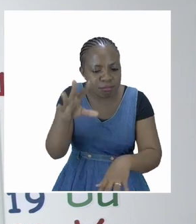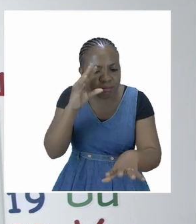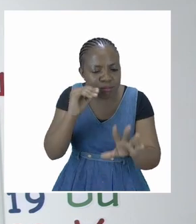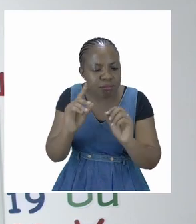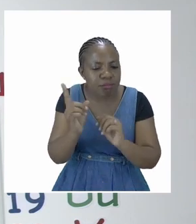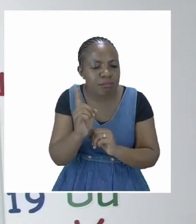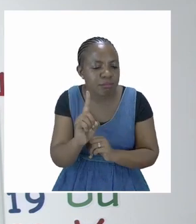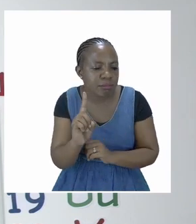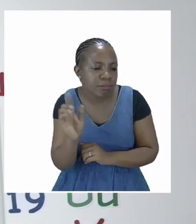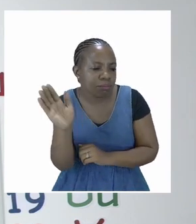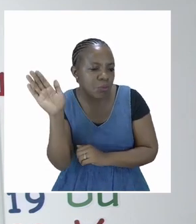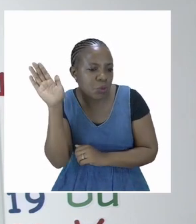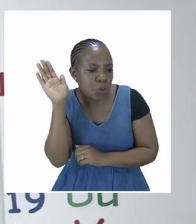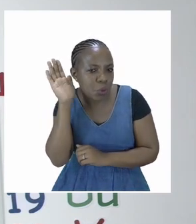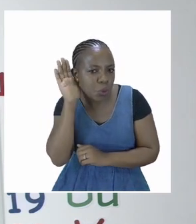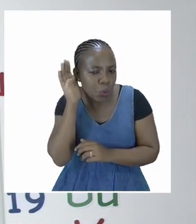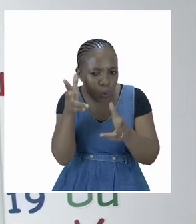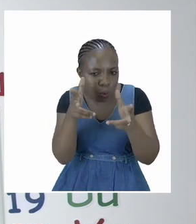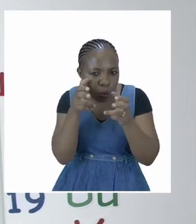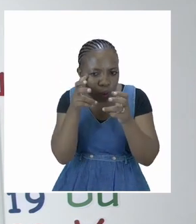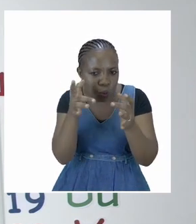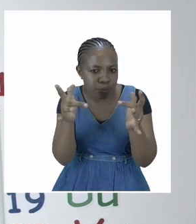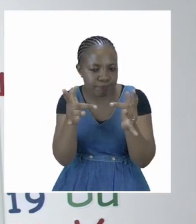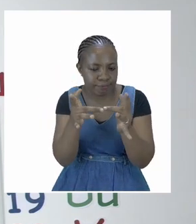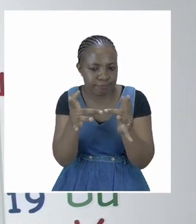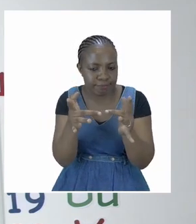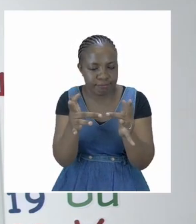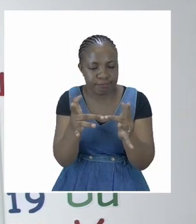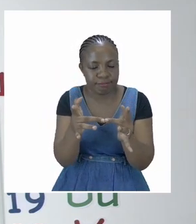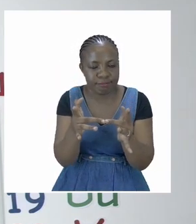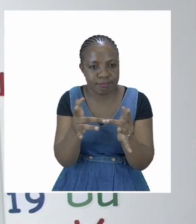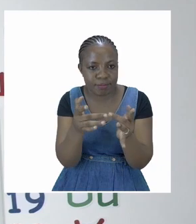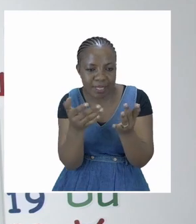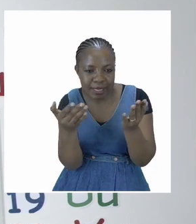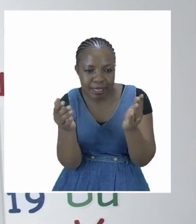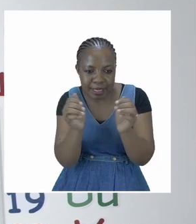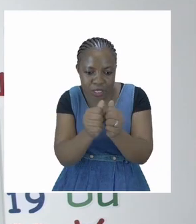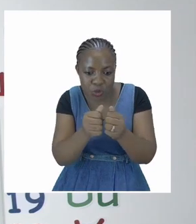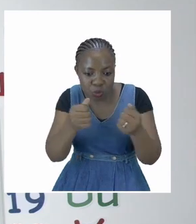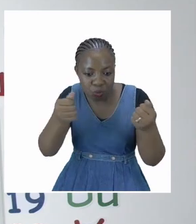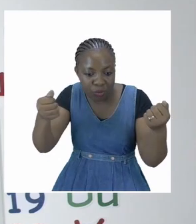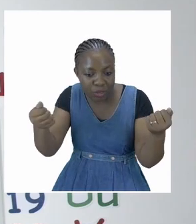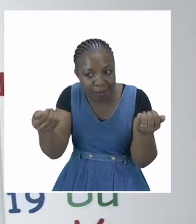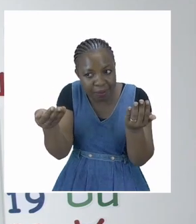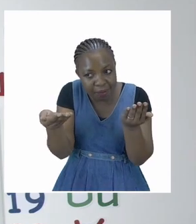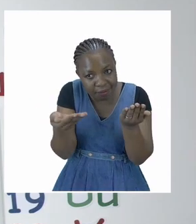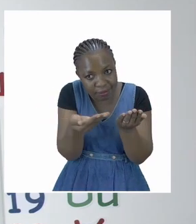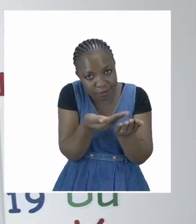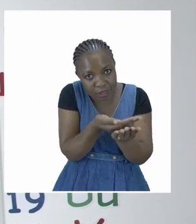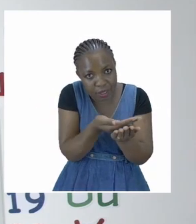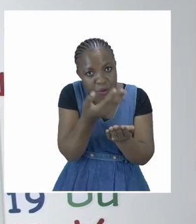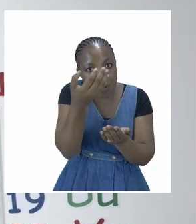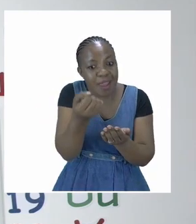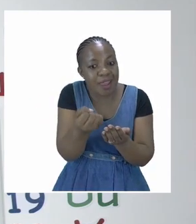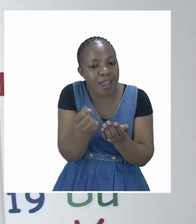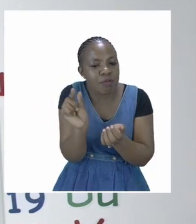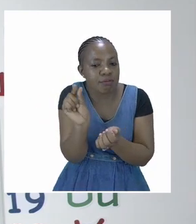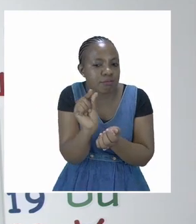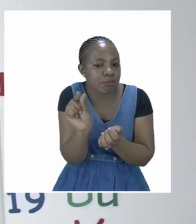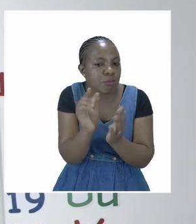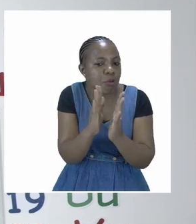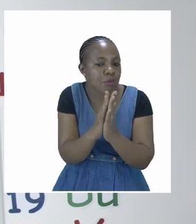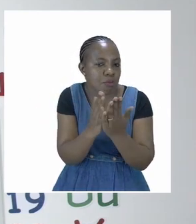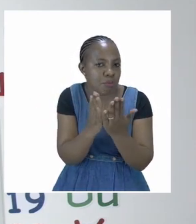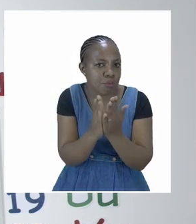or watching online. Inside the newspapers, there is an insert of the lesson